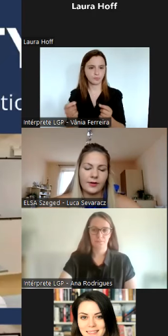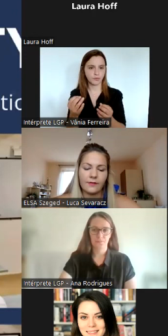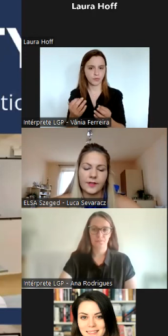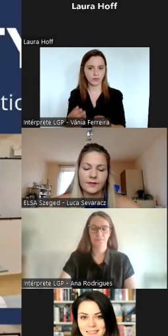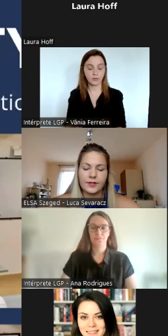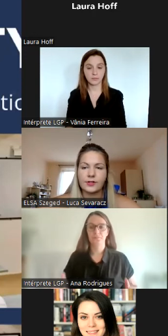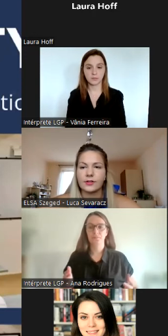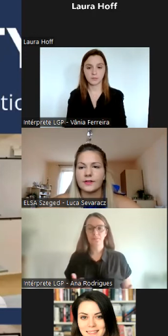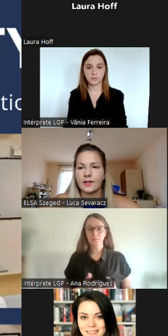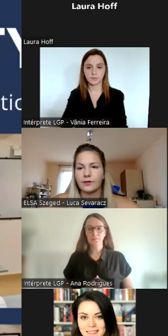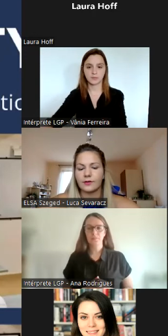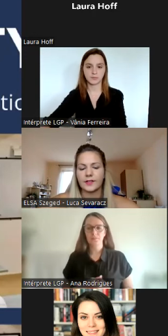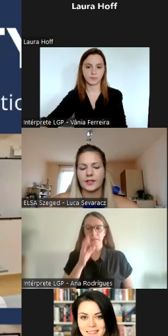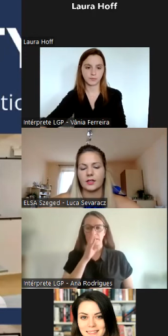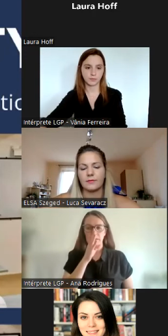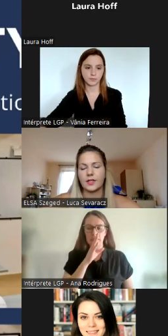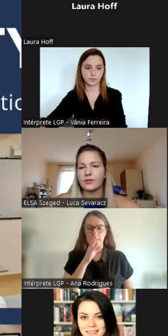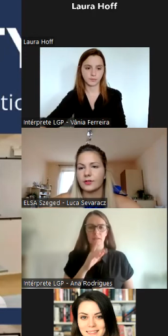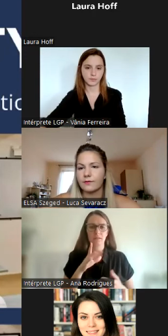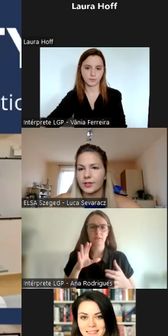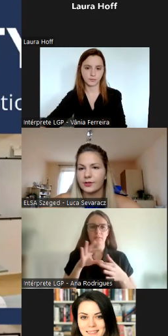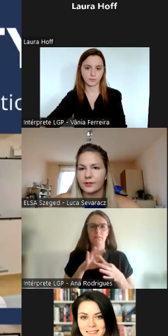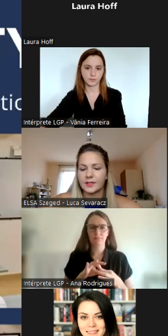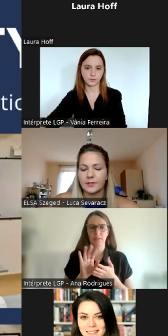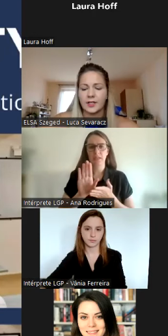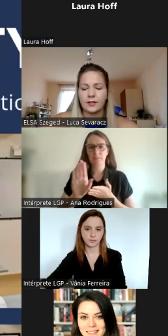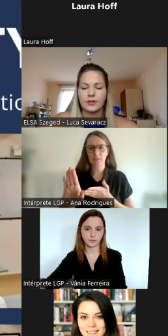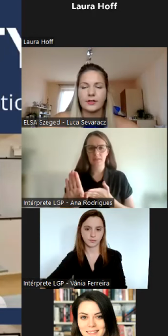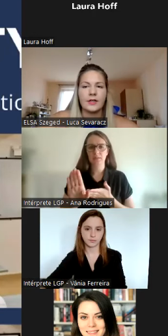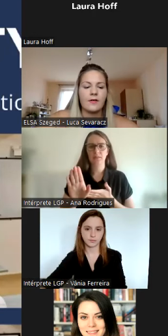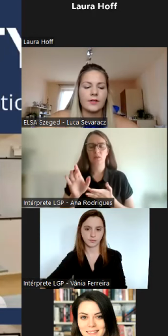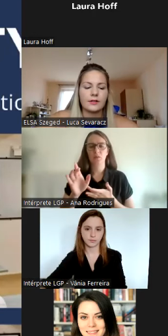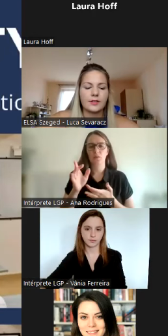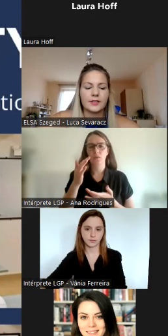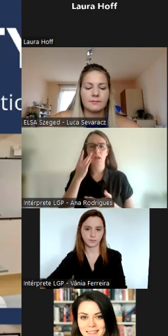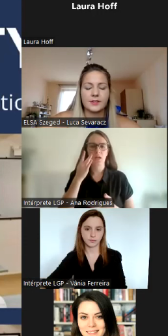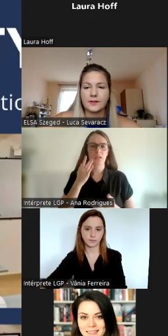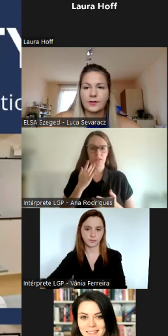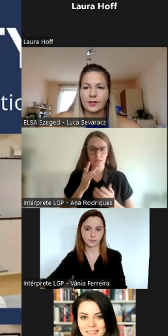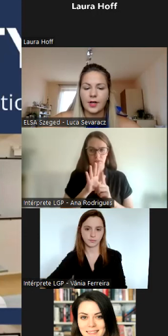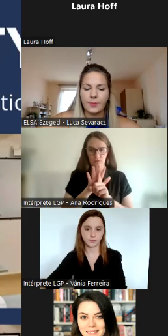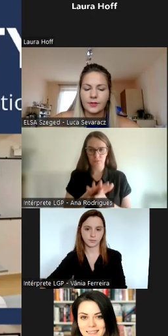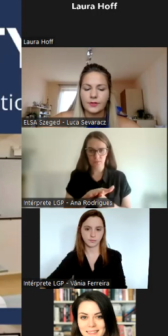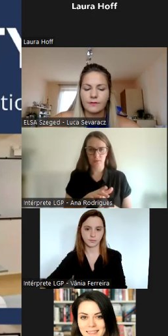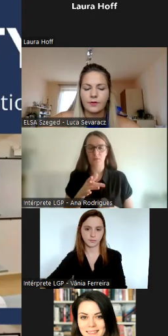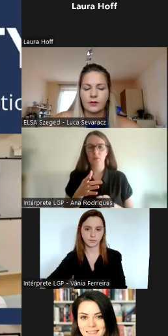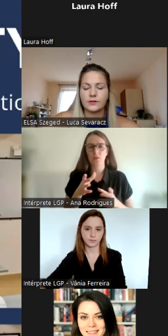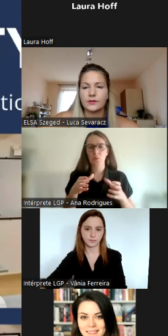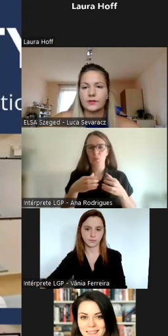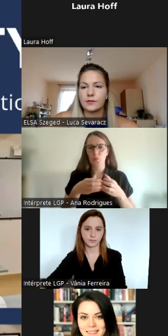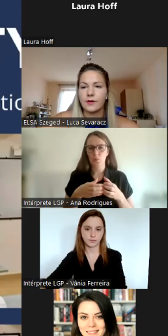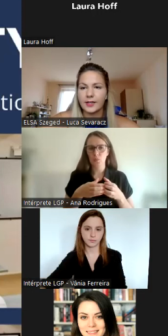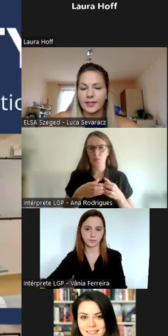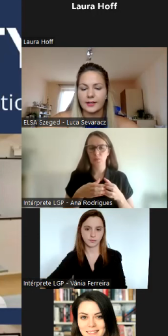In honor of the International Day for the Elimination of Racial Discrimination, we organized a presentation competition for